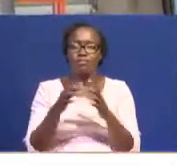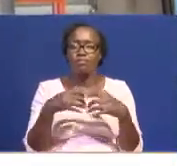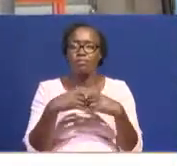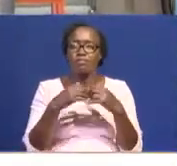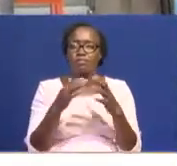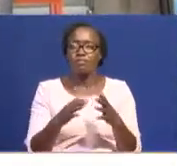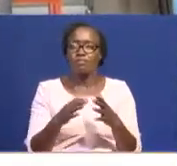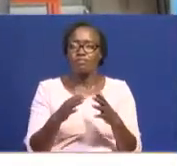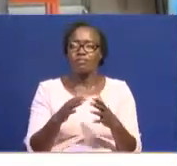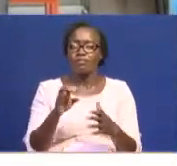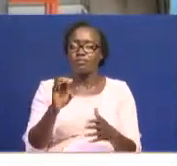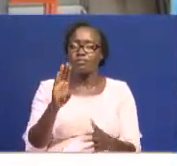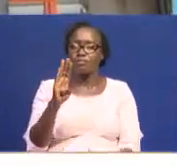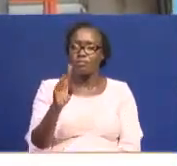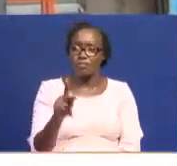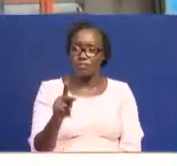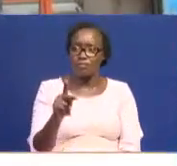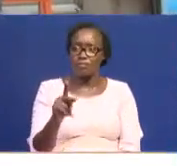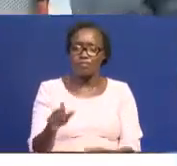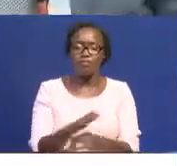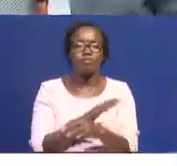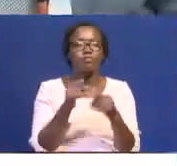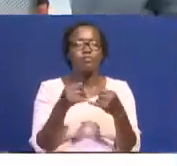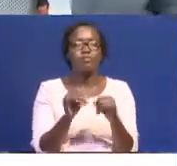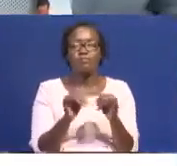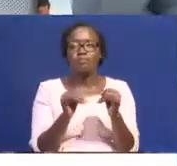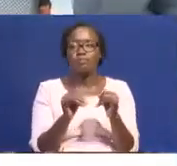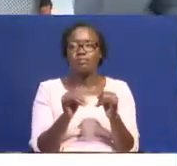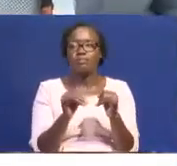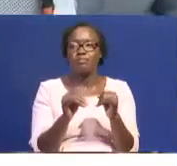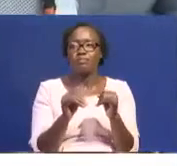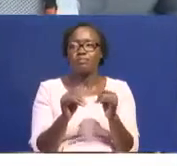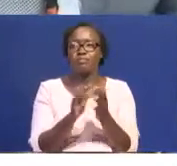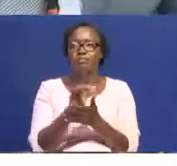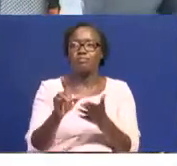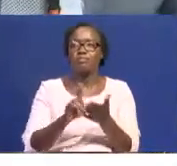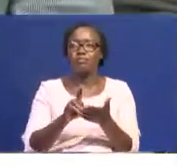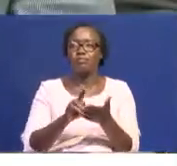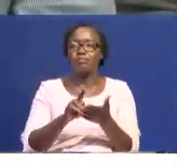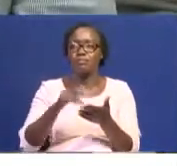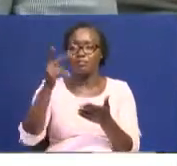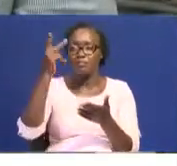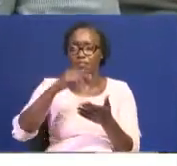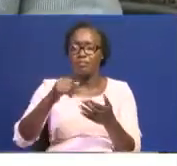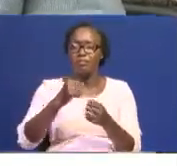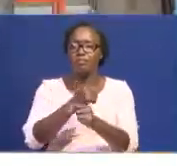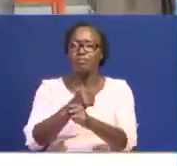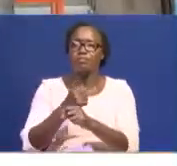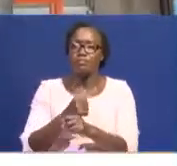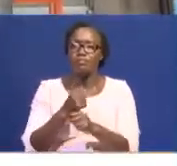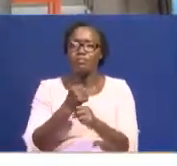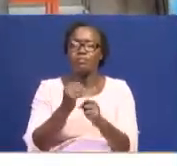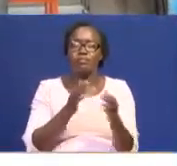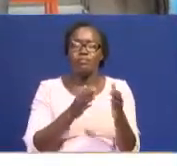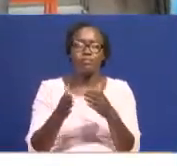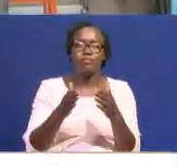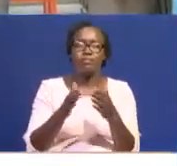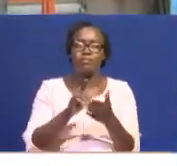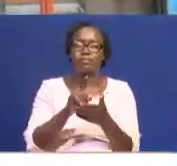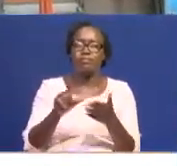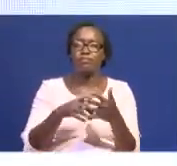Engineers Board of Kenya is calling for the full implementation of the local content policy to secure work opportunities for